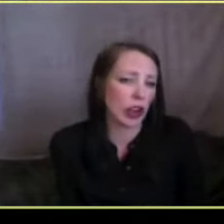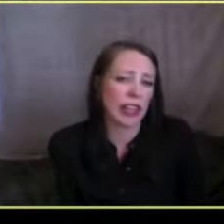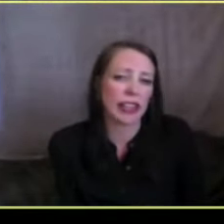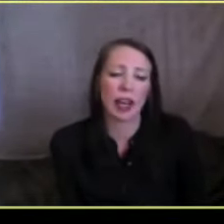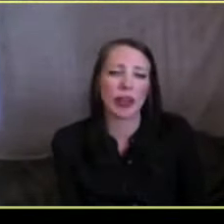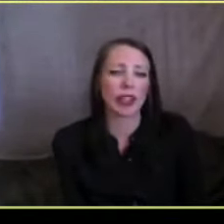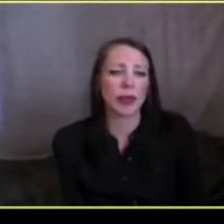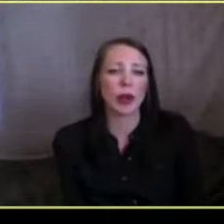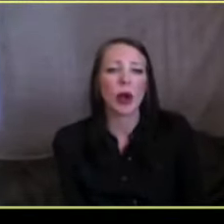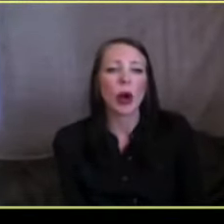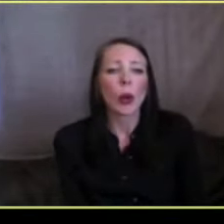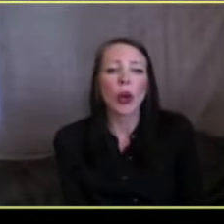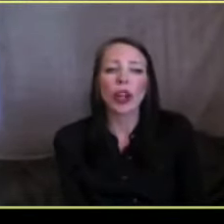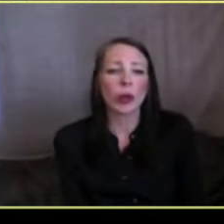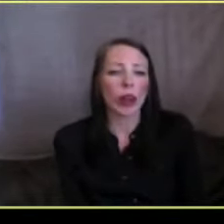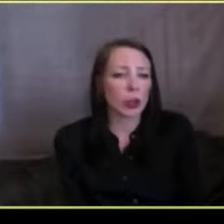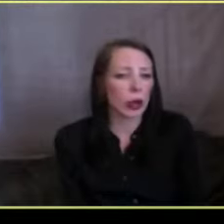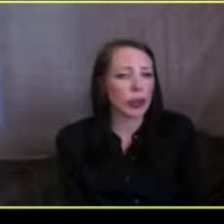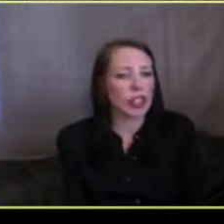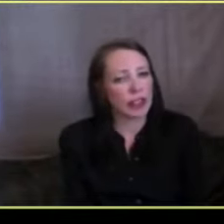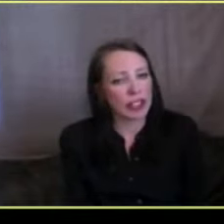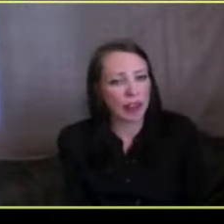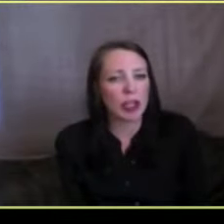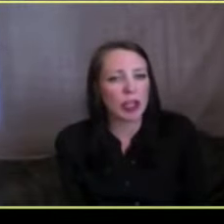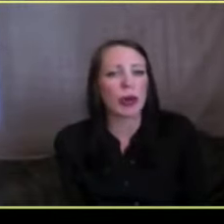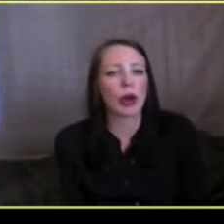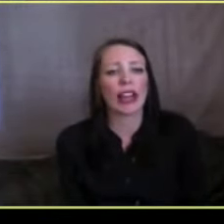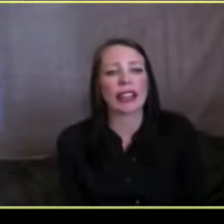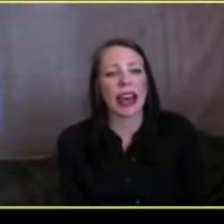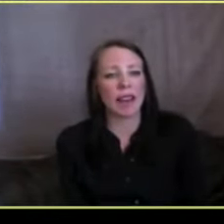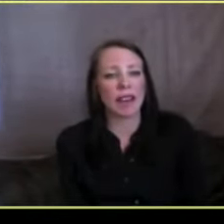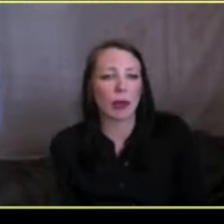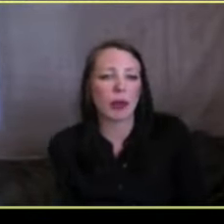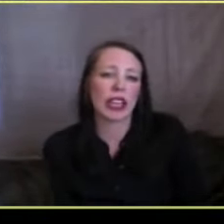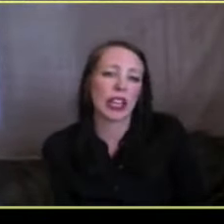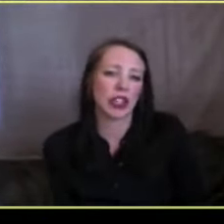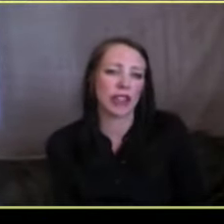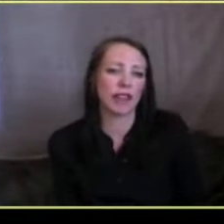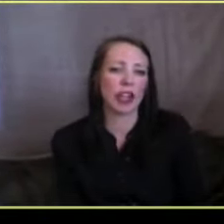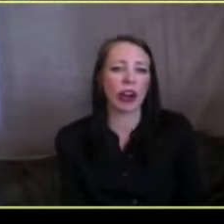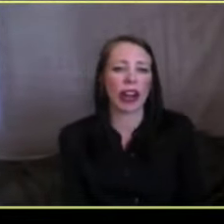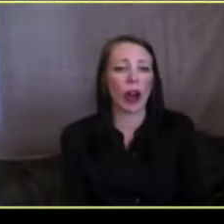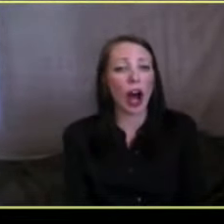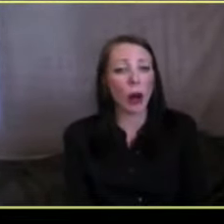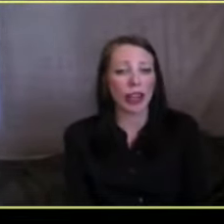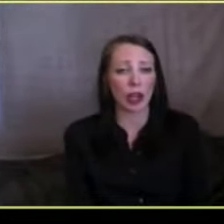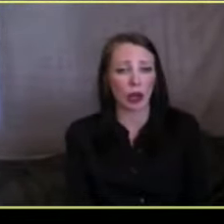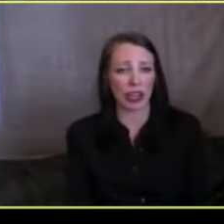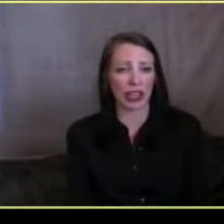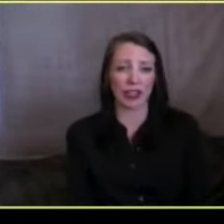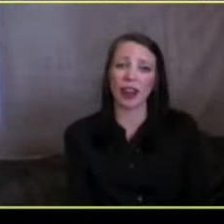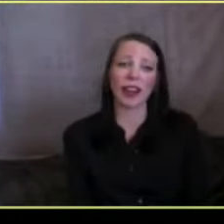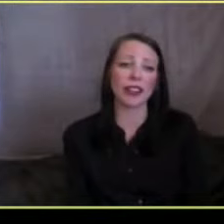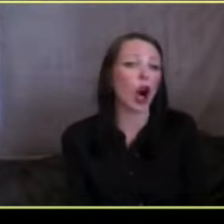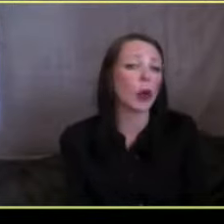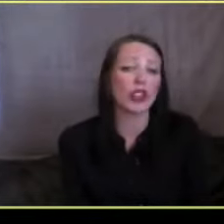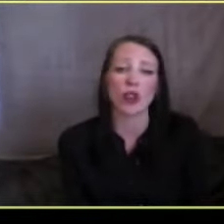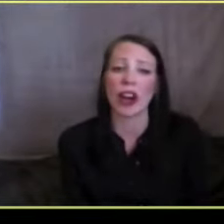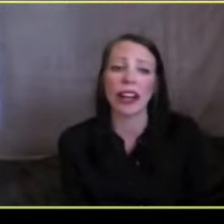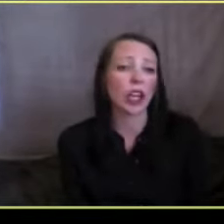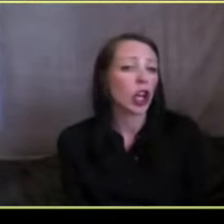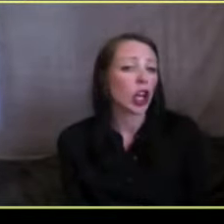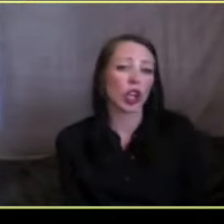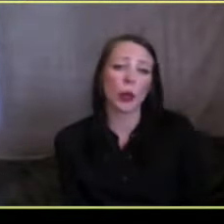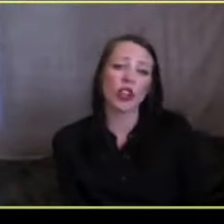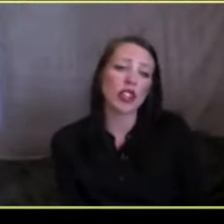been great. I mean, it's been really great to work with different deaf people and to have that communication and figuring out how we can communicate. And Tongue has always